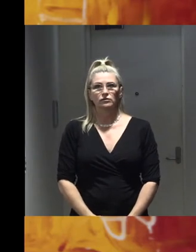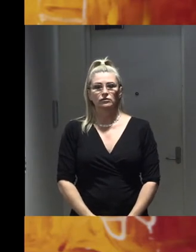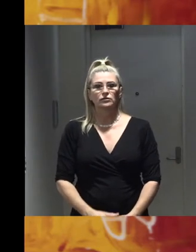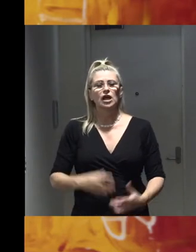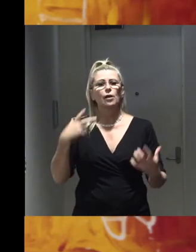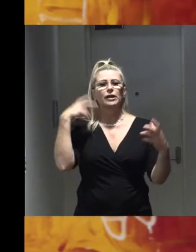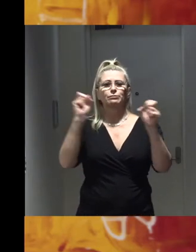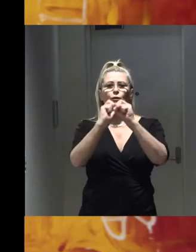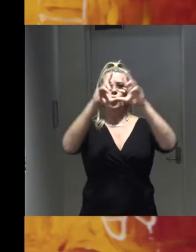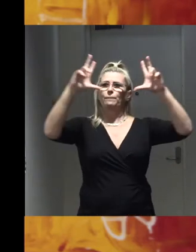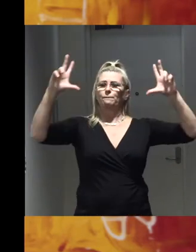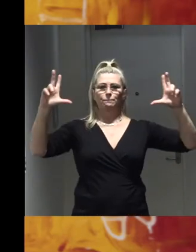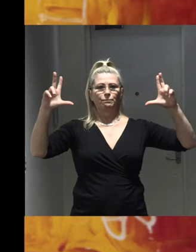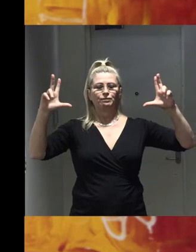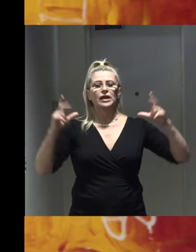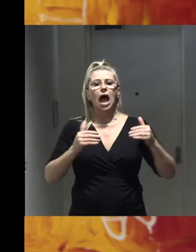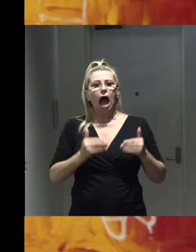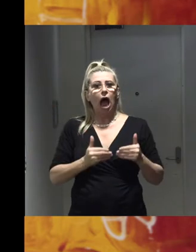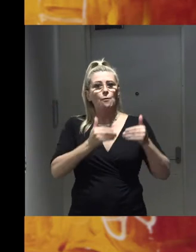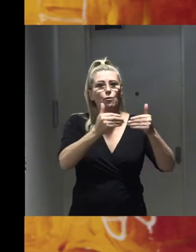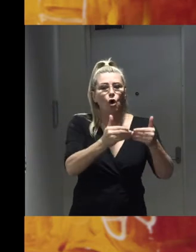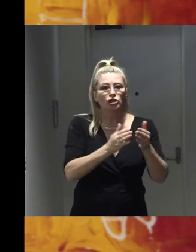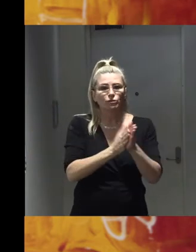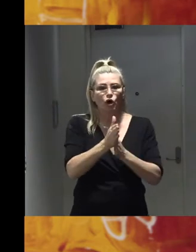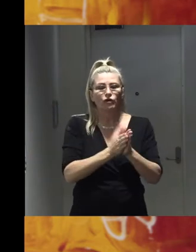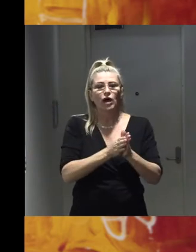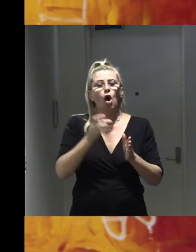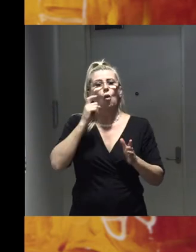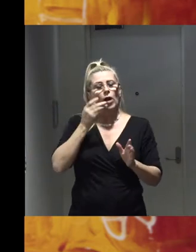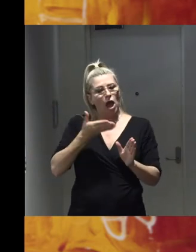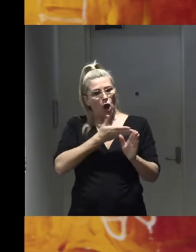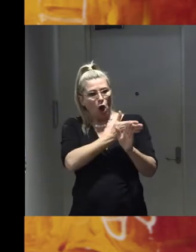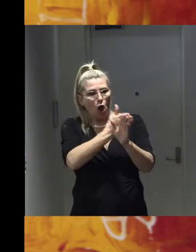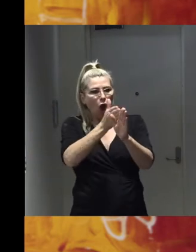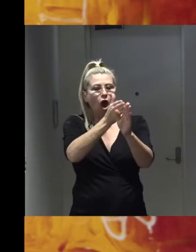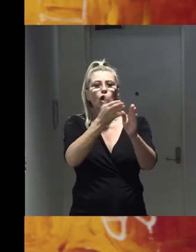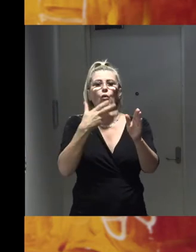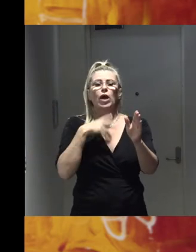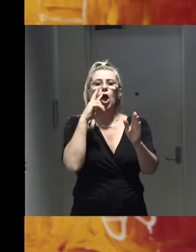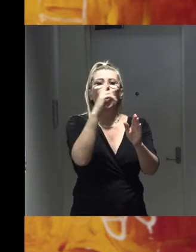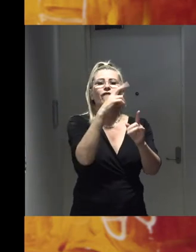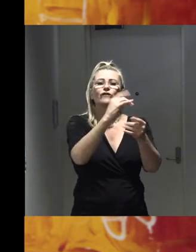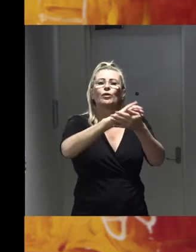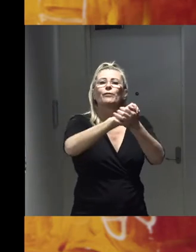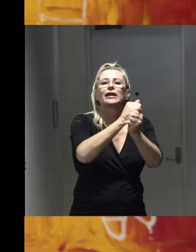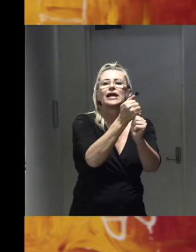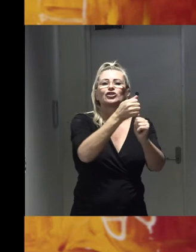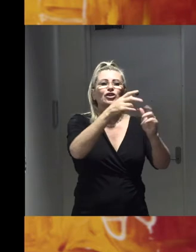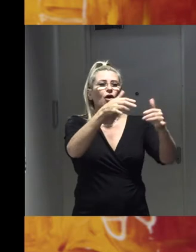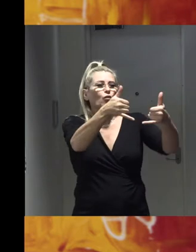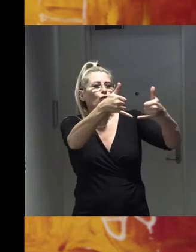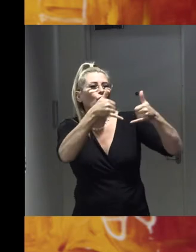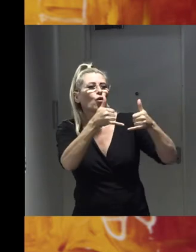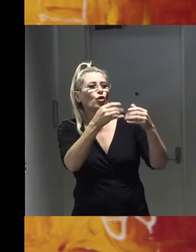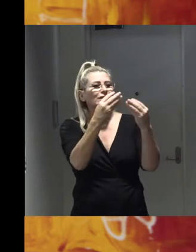Conceptually, approach motivation guides our sensitivity to reward, pleasurable and meaningful